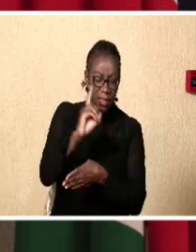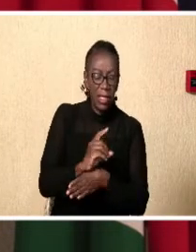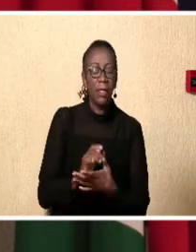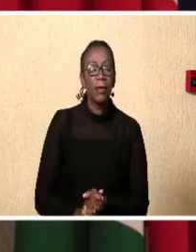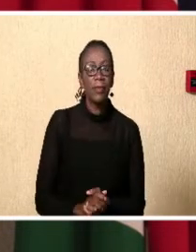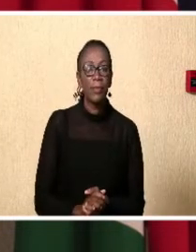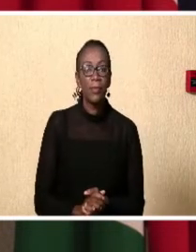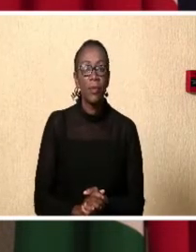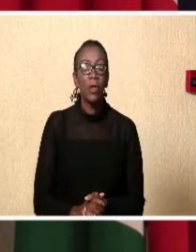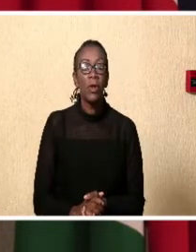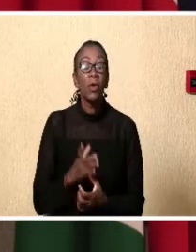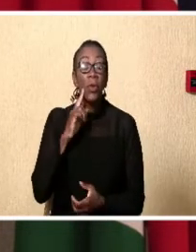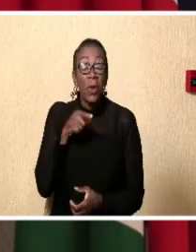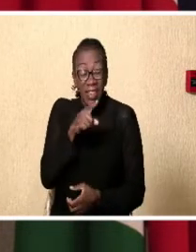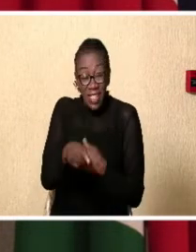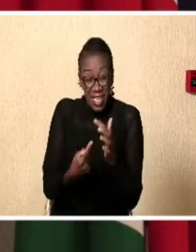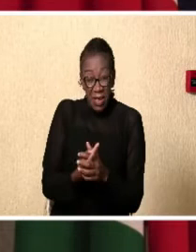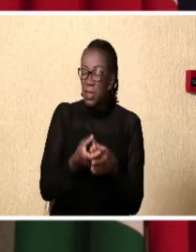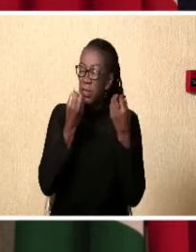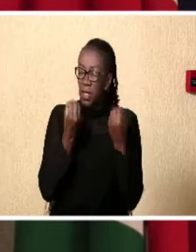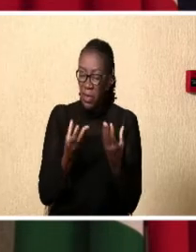potential for a lot of abuse. There's potential